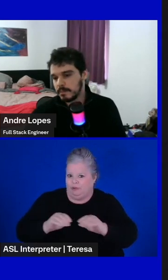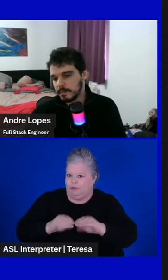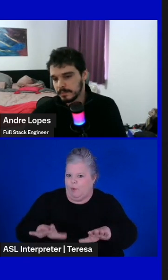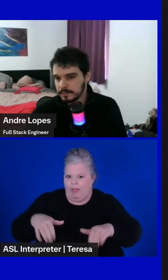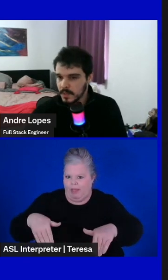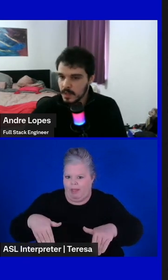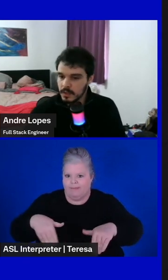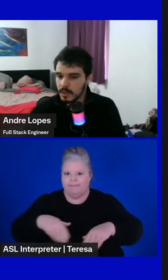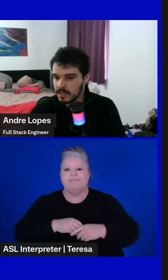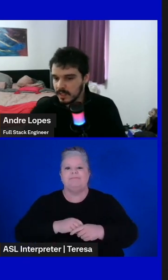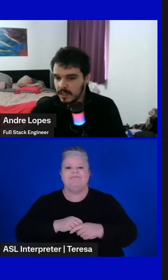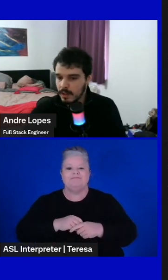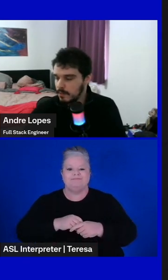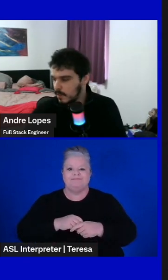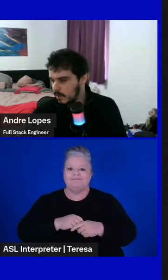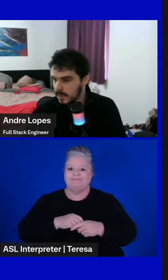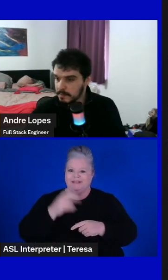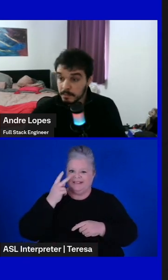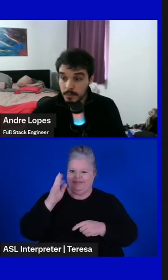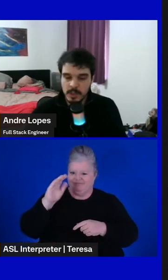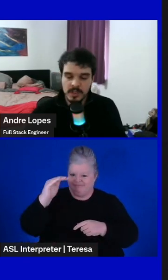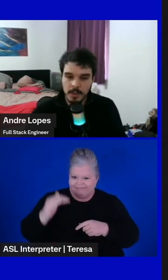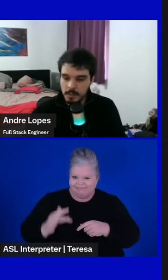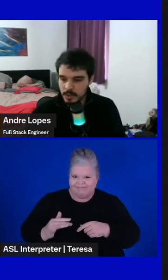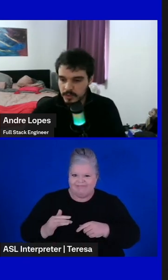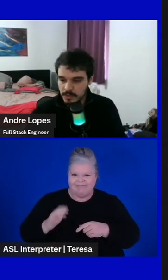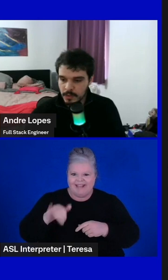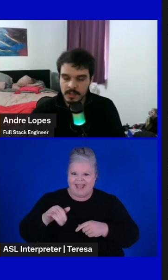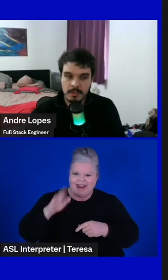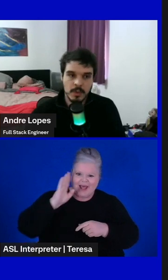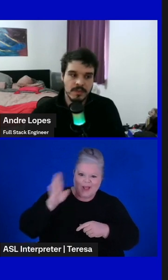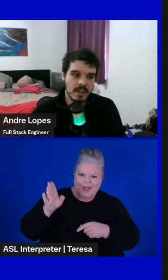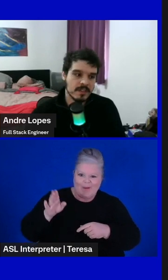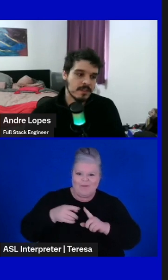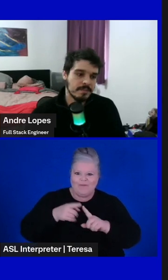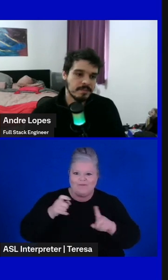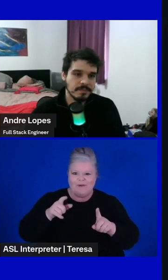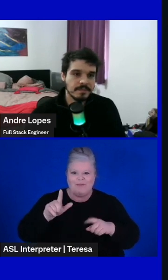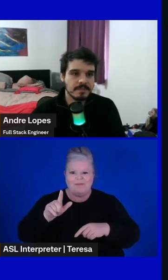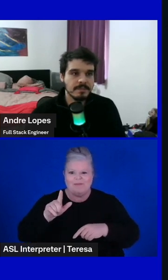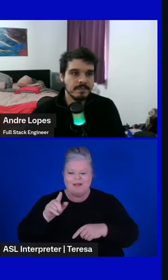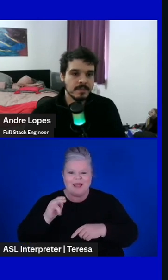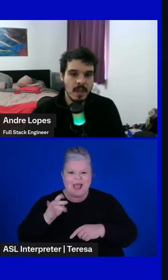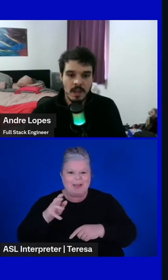Yeah. So you can see that hello flow lambda. Pretty simple, pretty straightforward, and pretty fast.